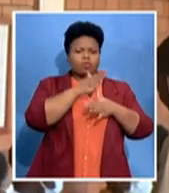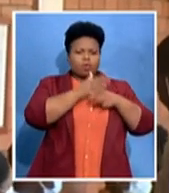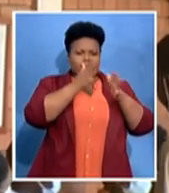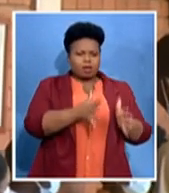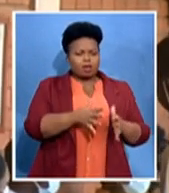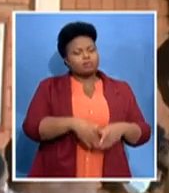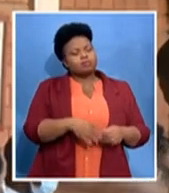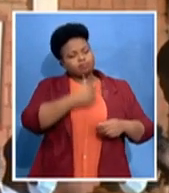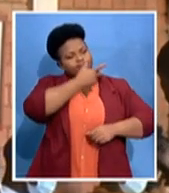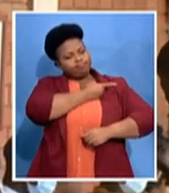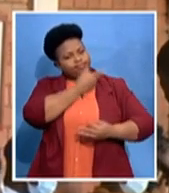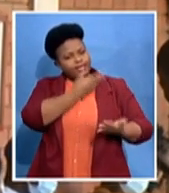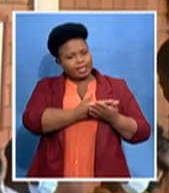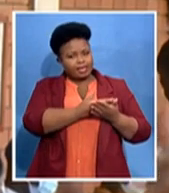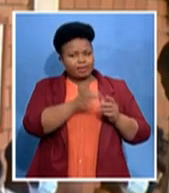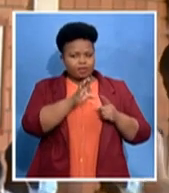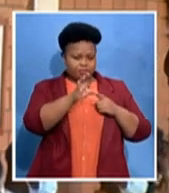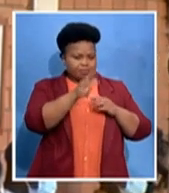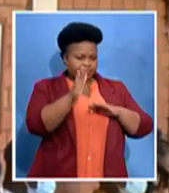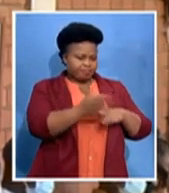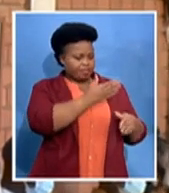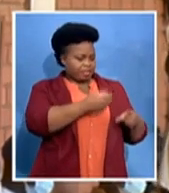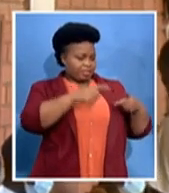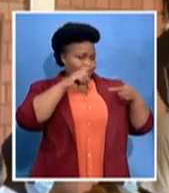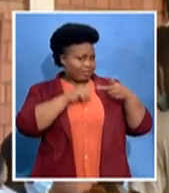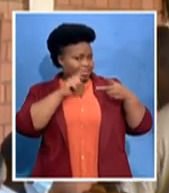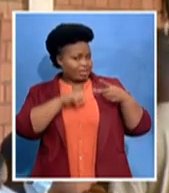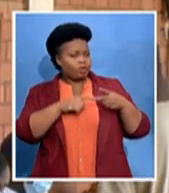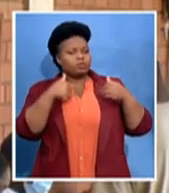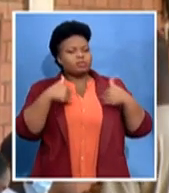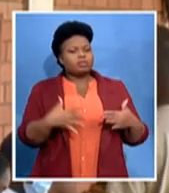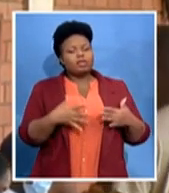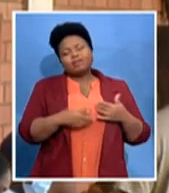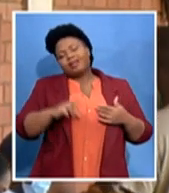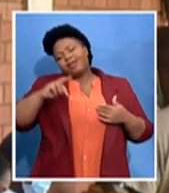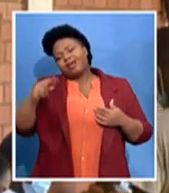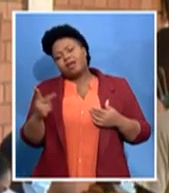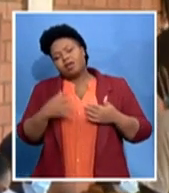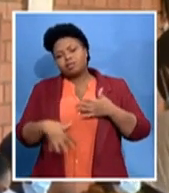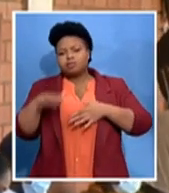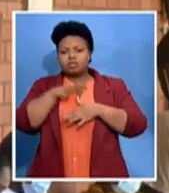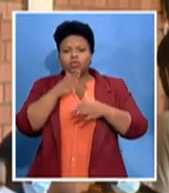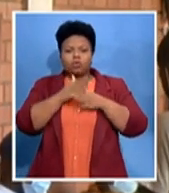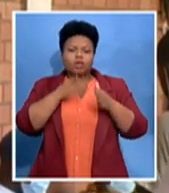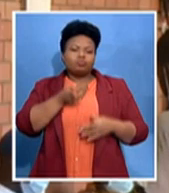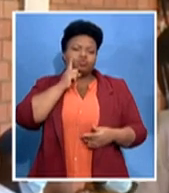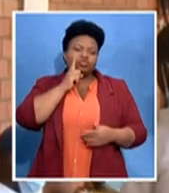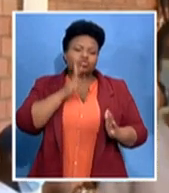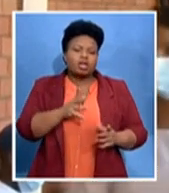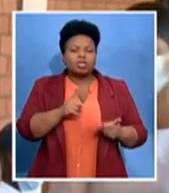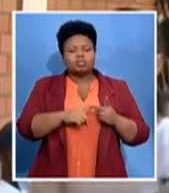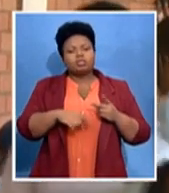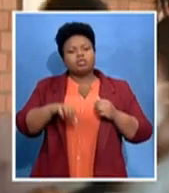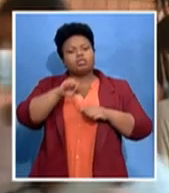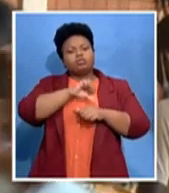to consider other essential workers like the teachers, social workers, and all the other people that